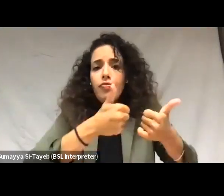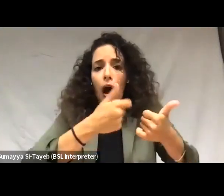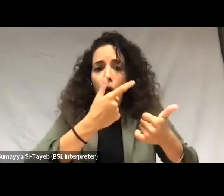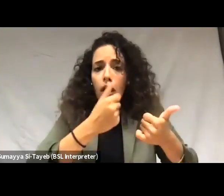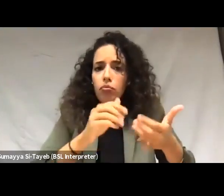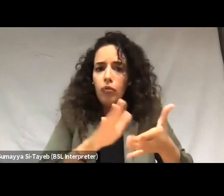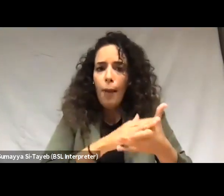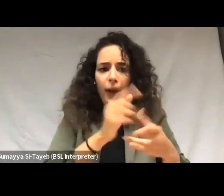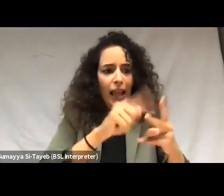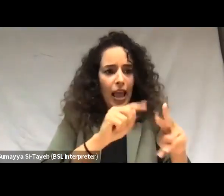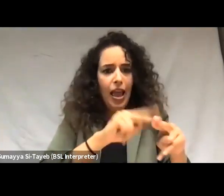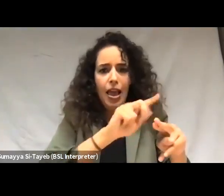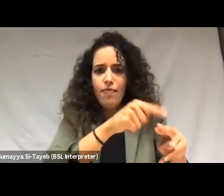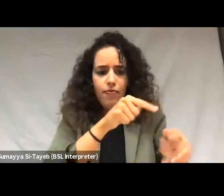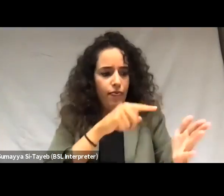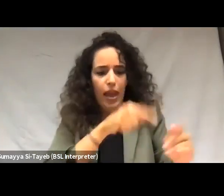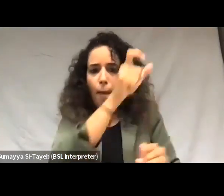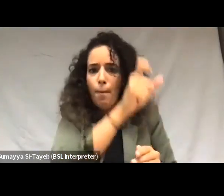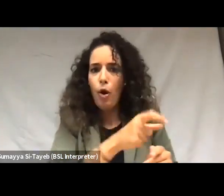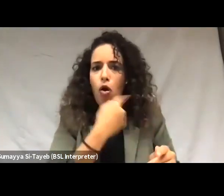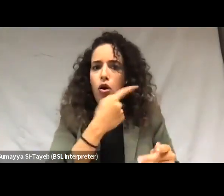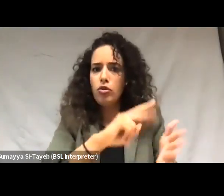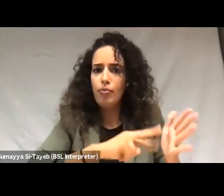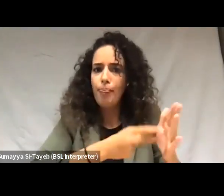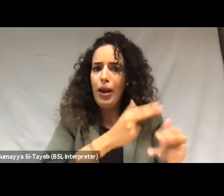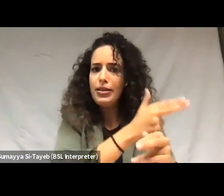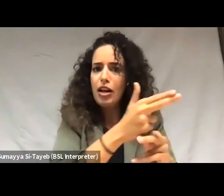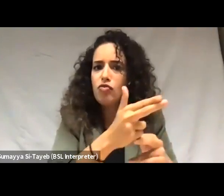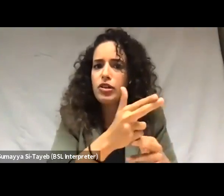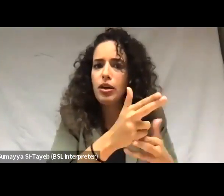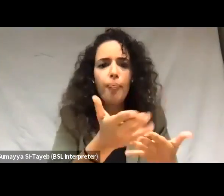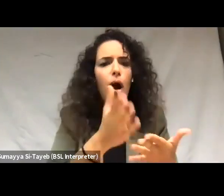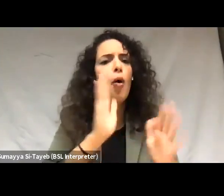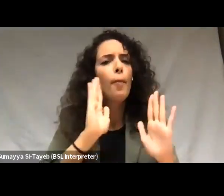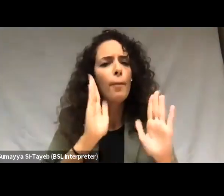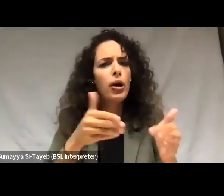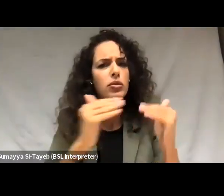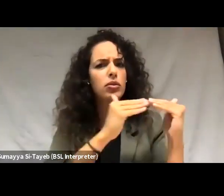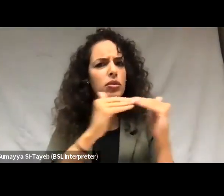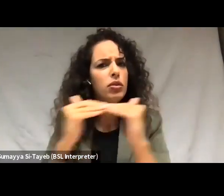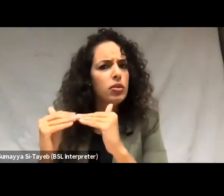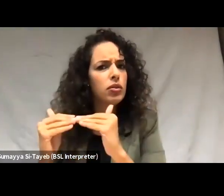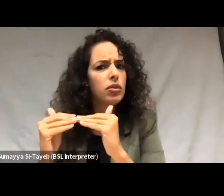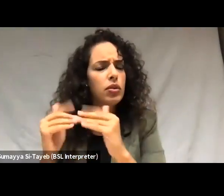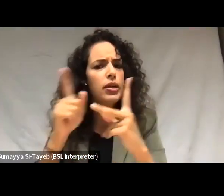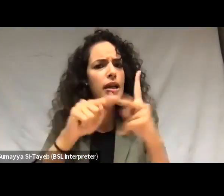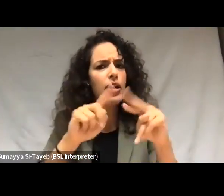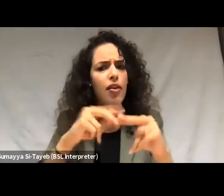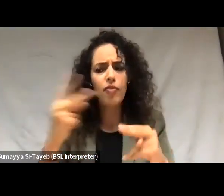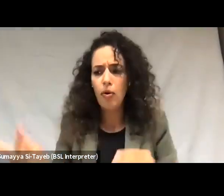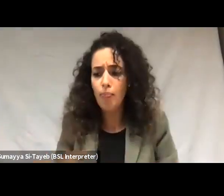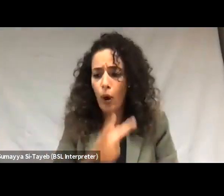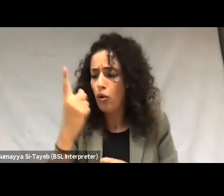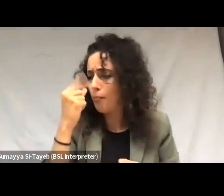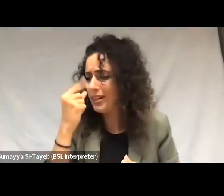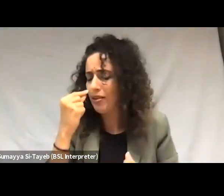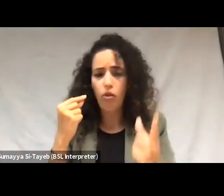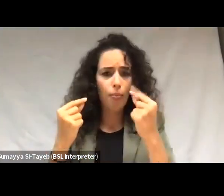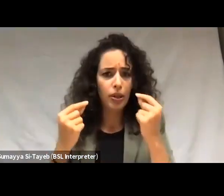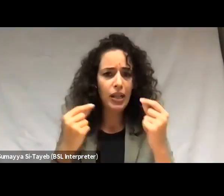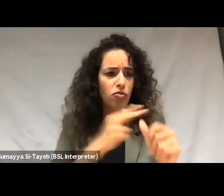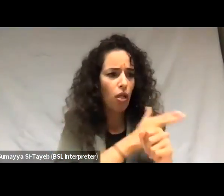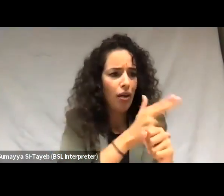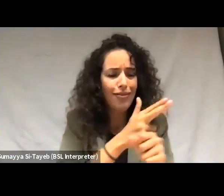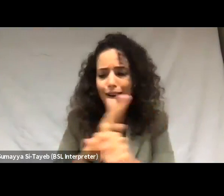but the issue is one of consistency. So where you have two potential attacks, both aimed at the royal